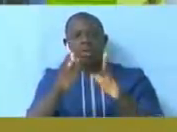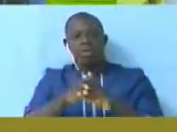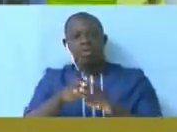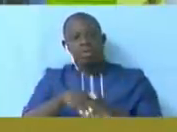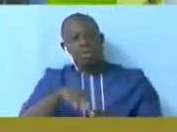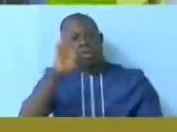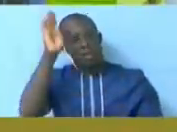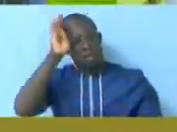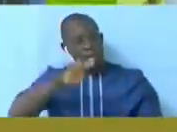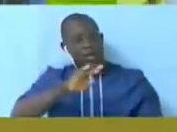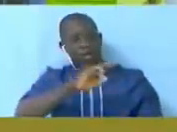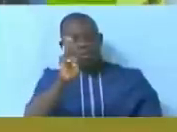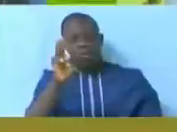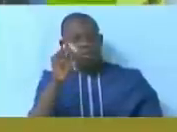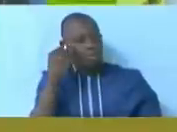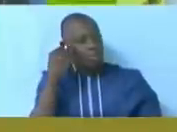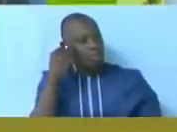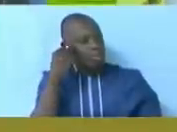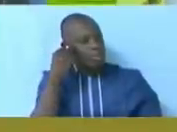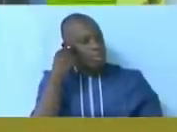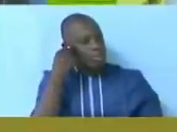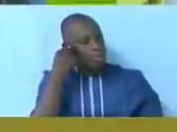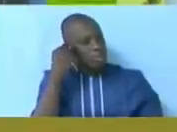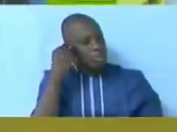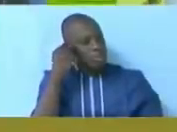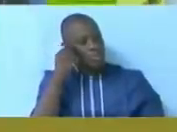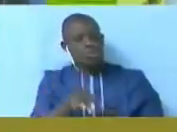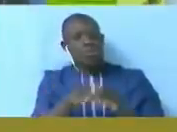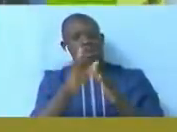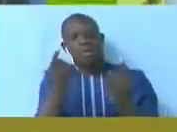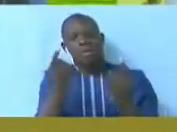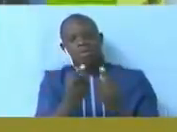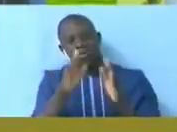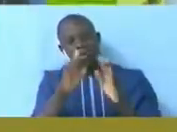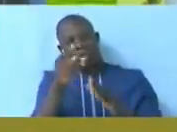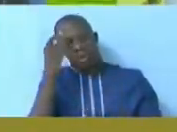pardon. So my conclusion is that those who